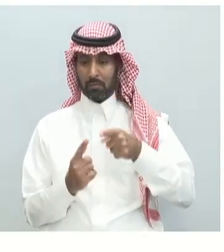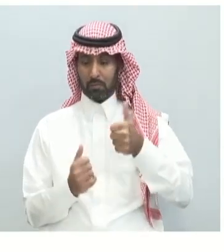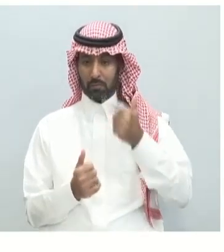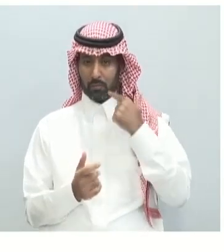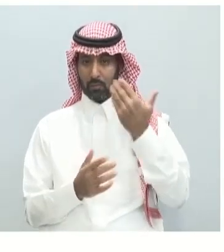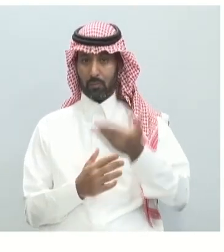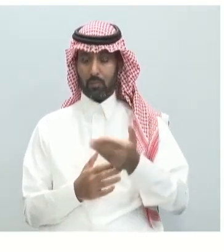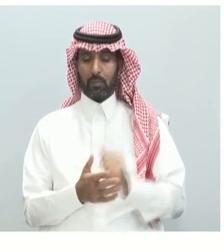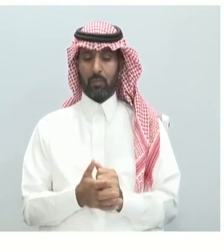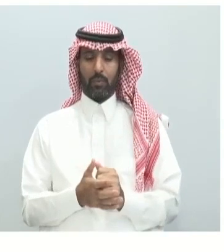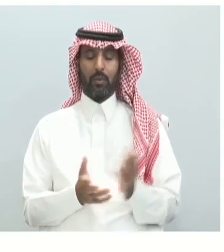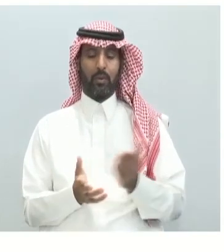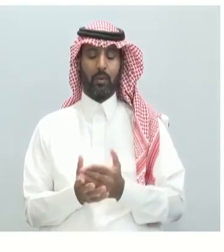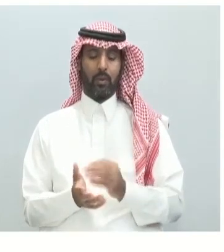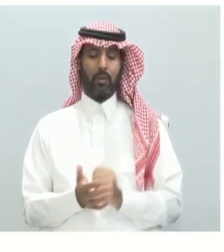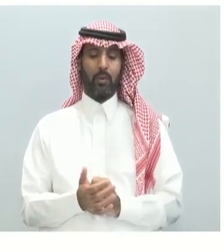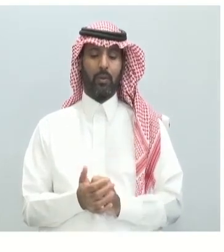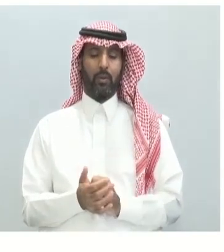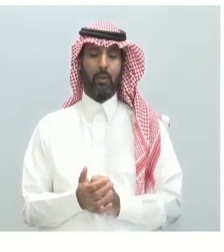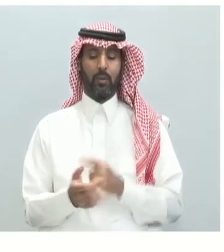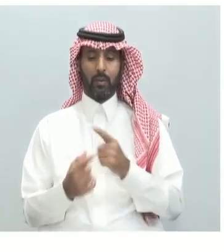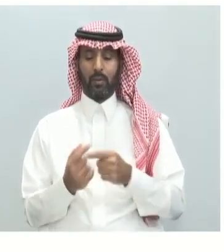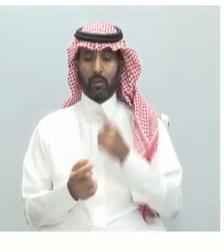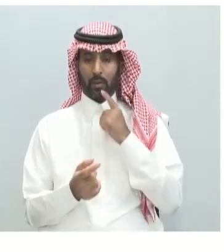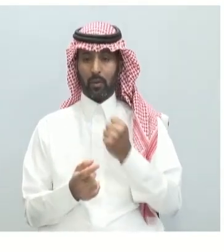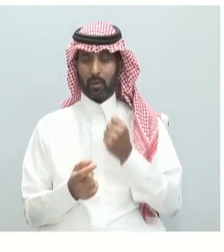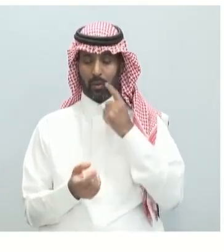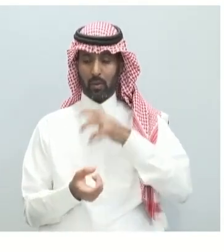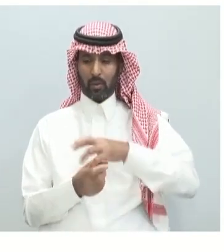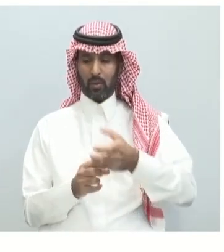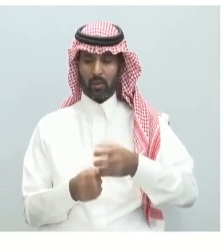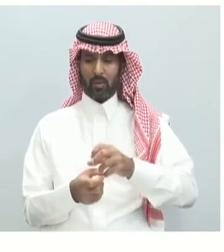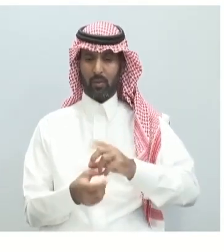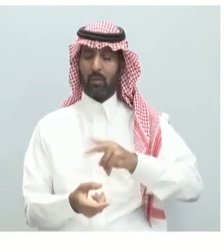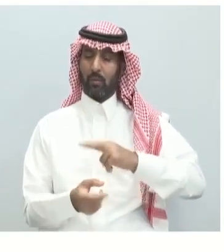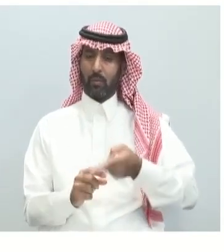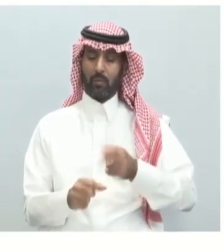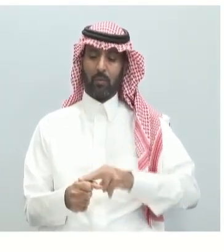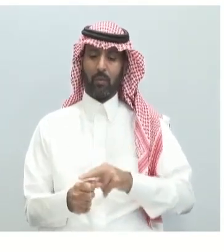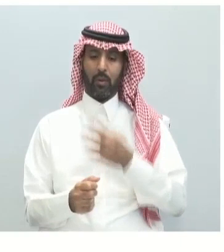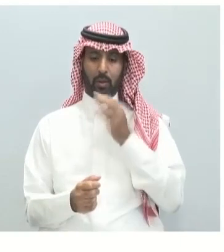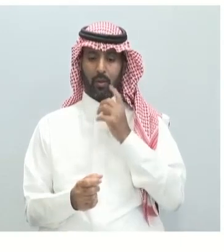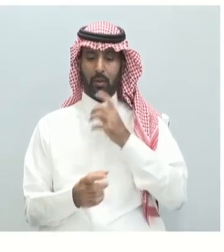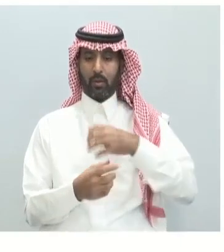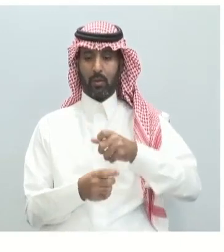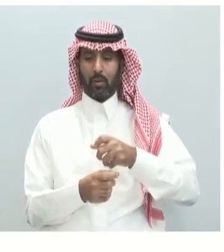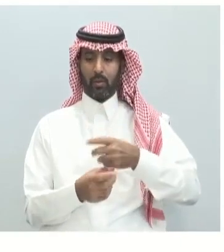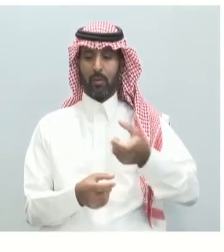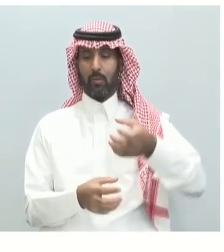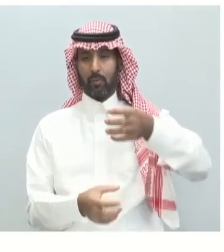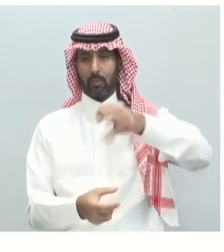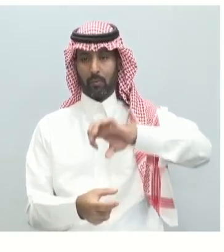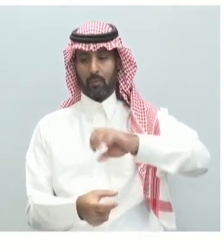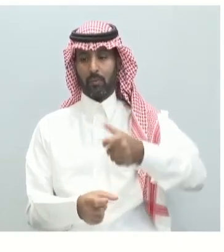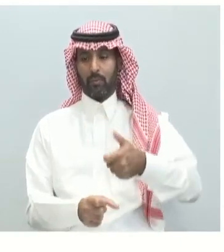it's, number four here, to use the energy to recycle plastic bottles when it's so easy to just reuse the same